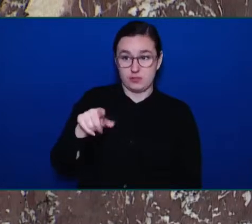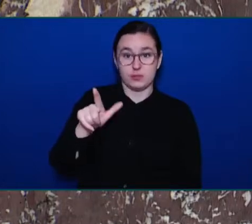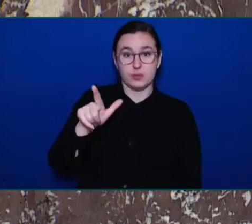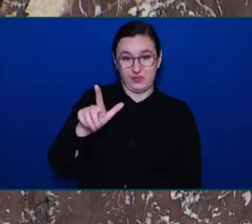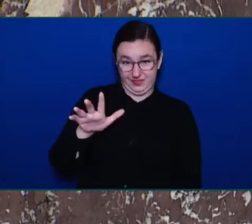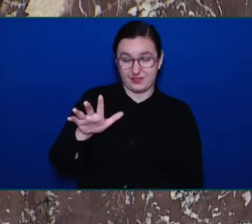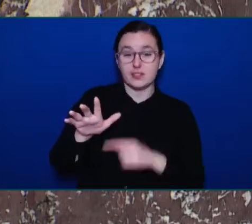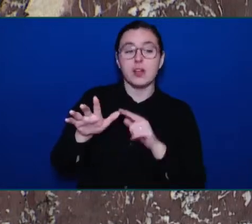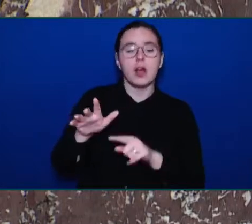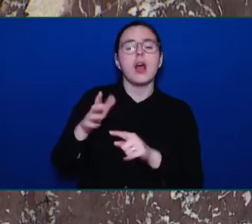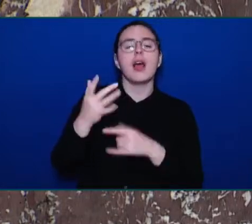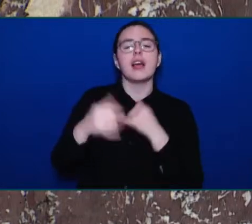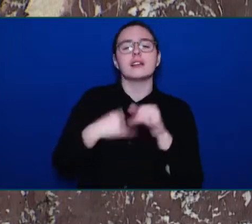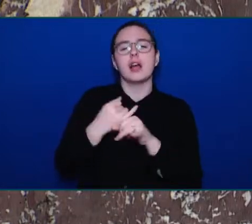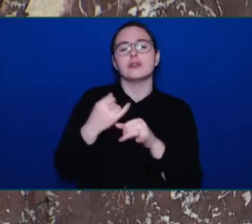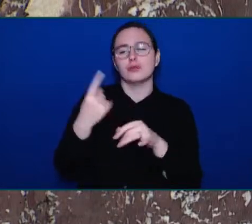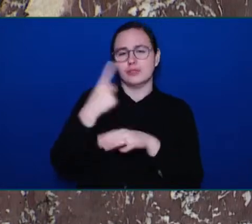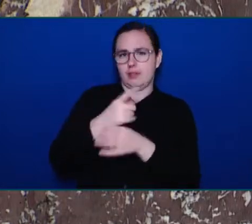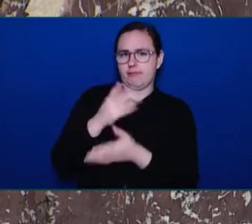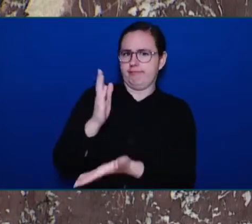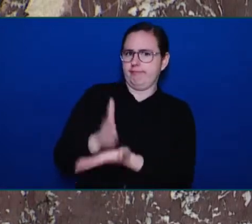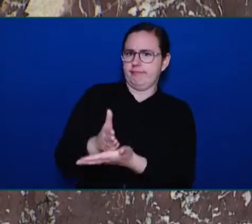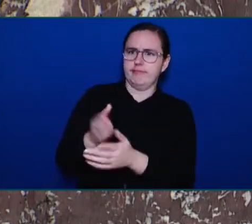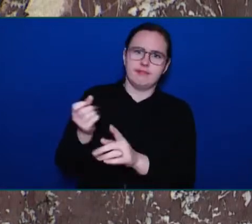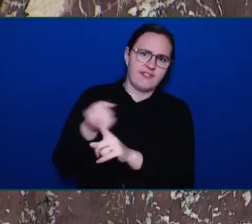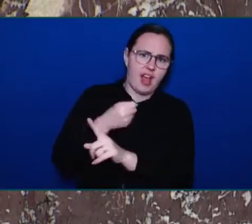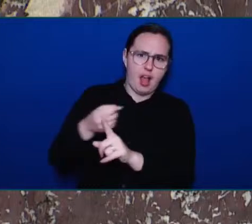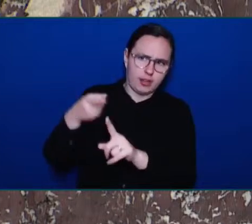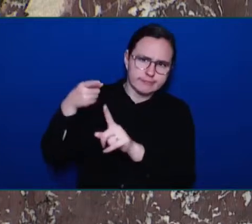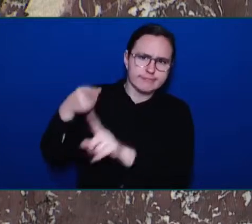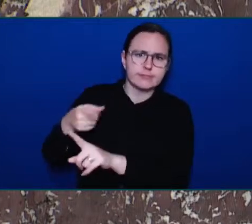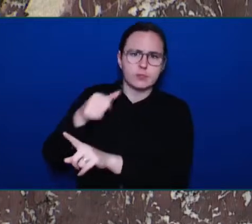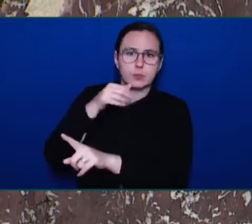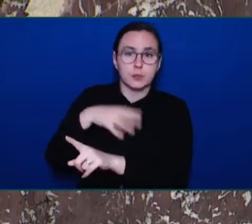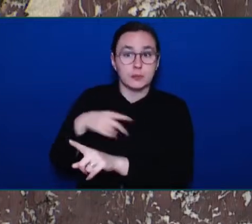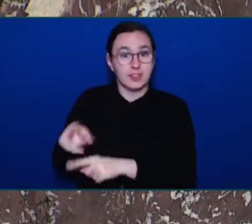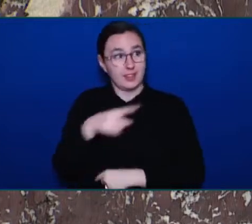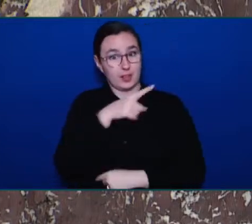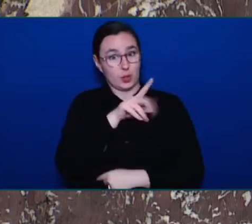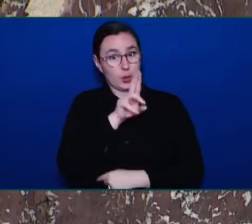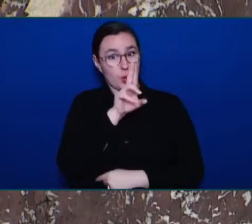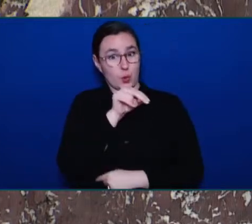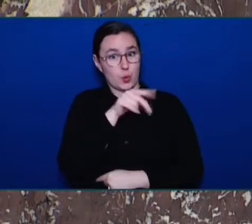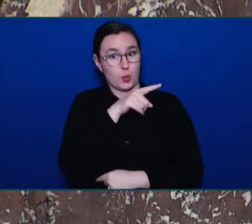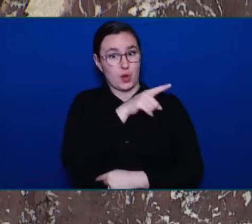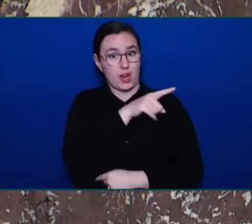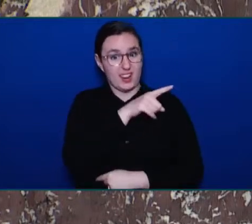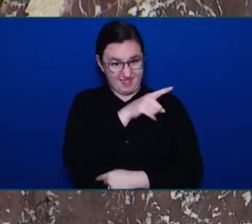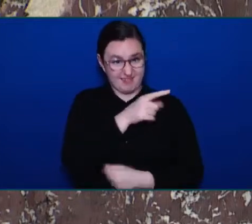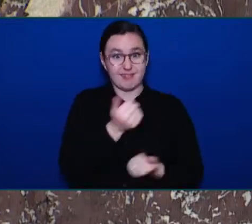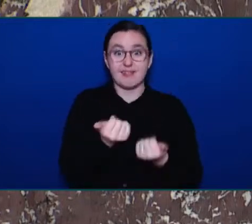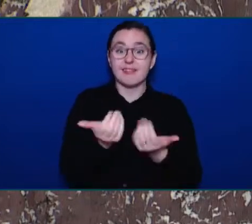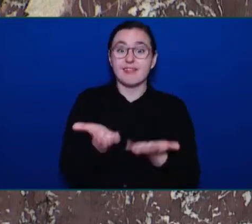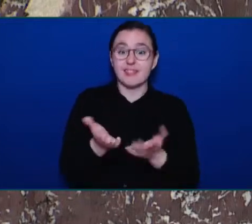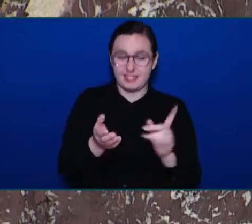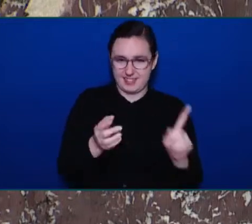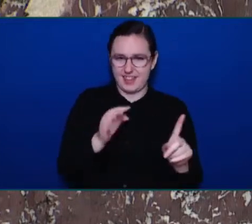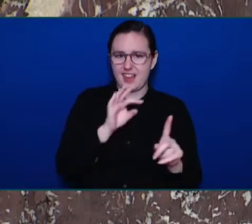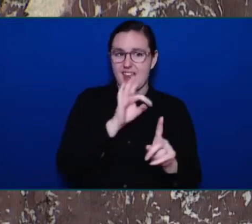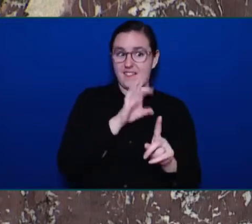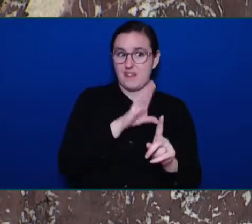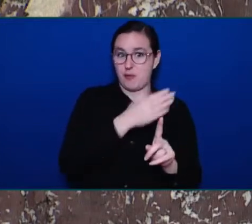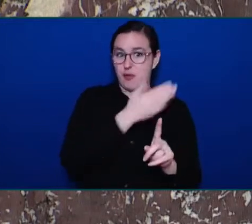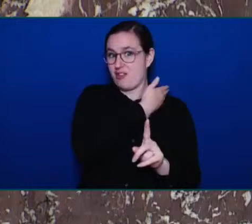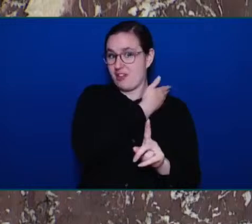the adoption of a United Nations resolution in February of 2000. And tomorrow also marks the beginning of 16 days